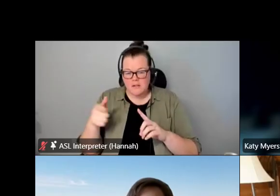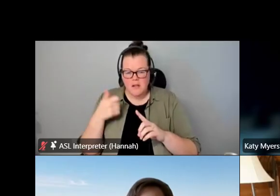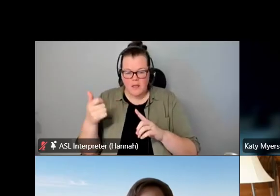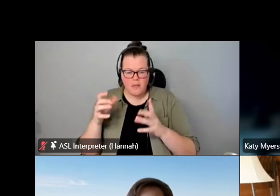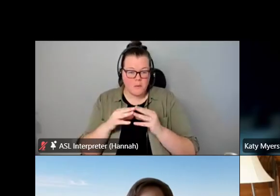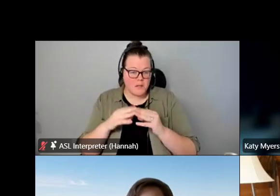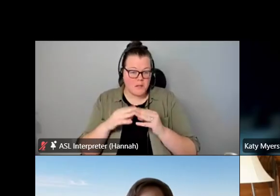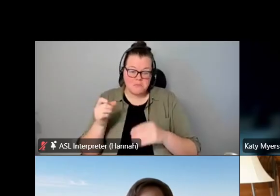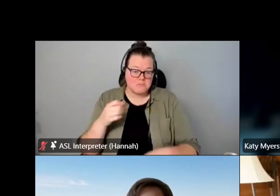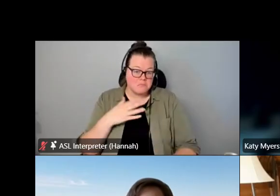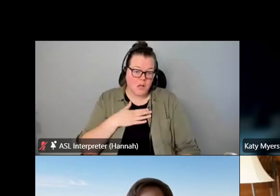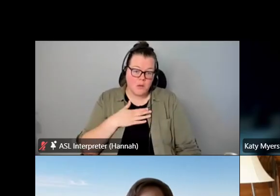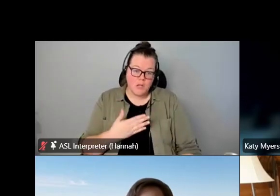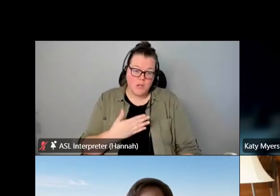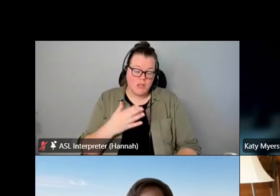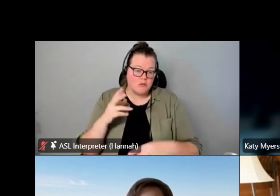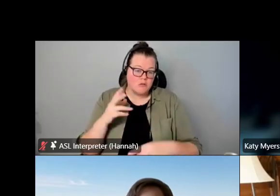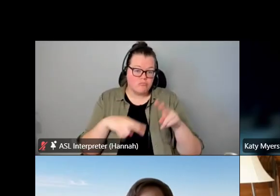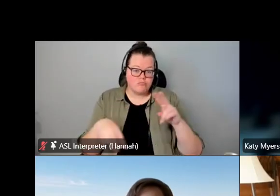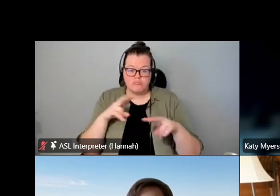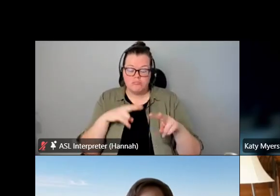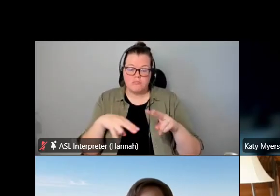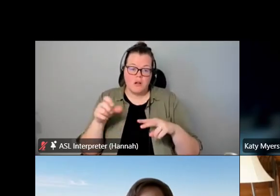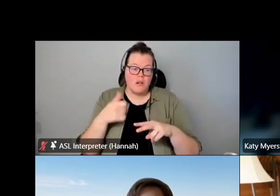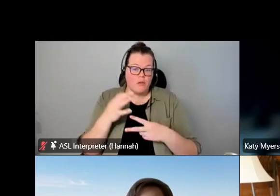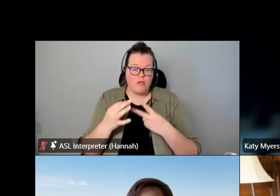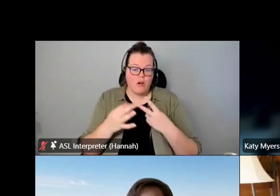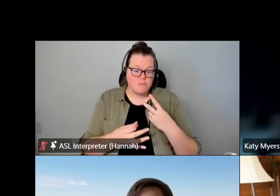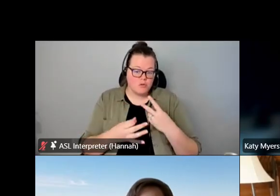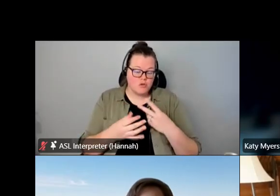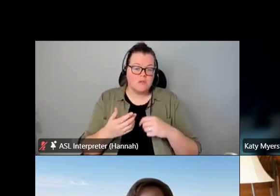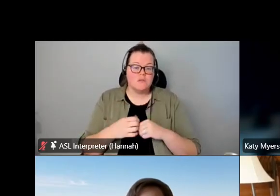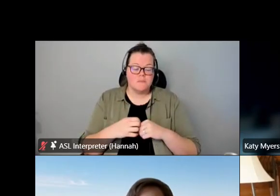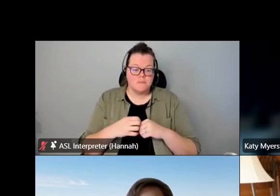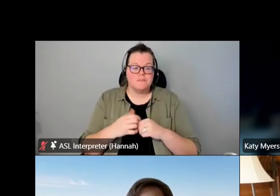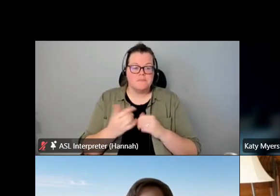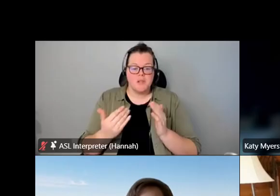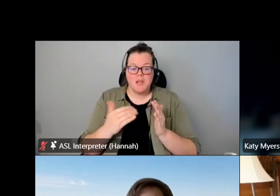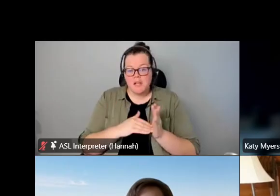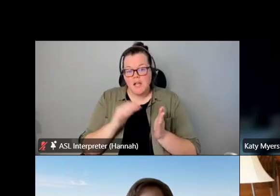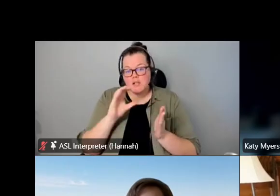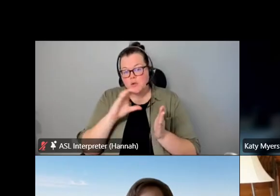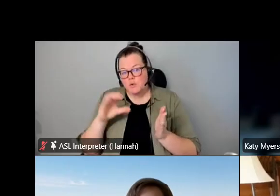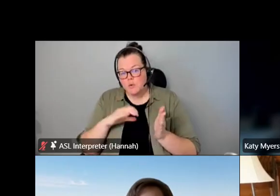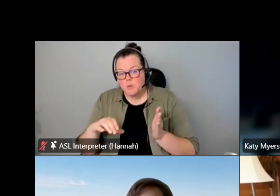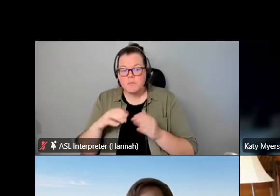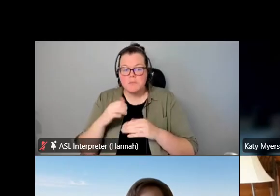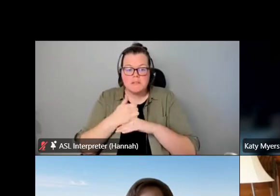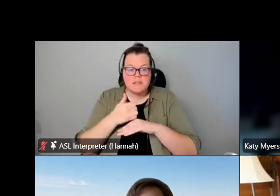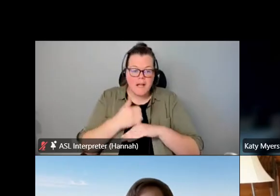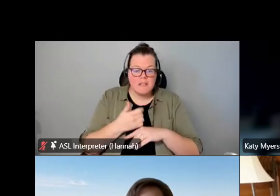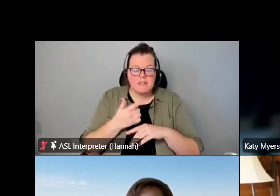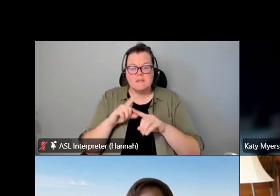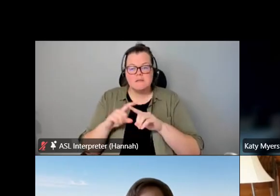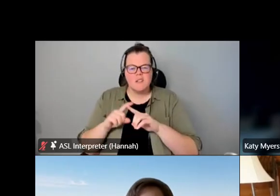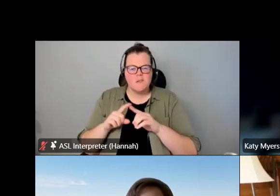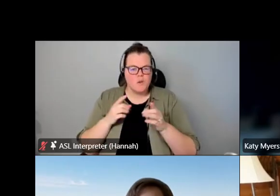very willing to explore what those options would be, and looking again into the Zoom settings and some of the different capacities for that. I think